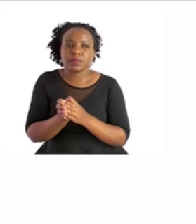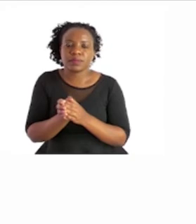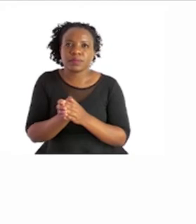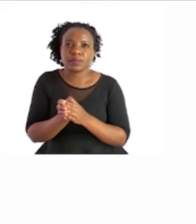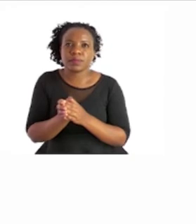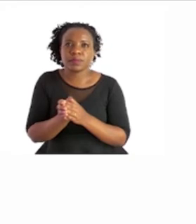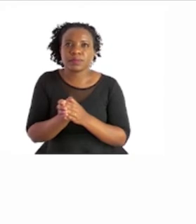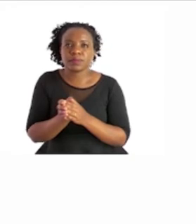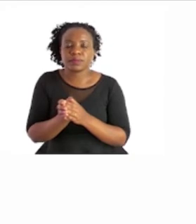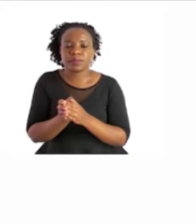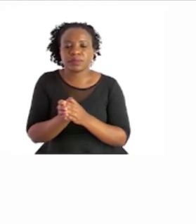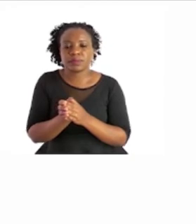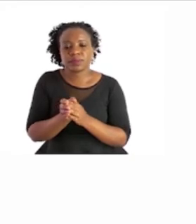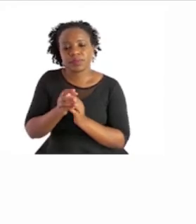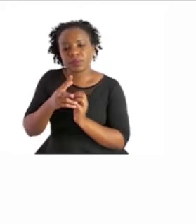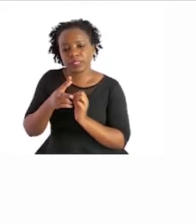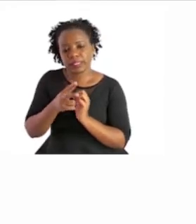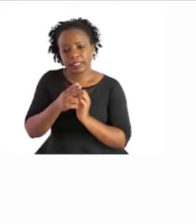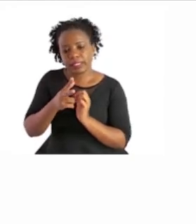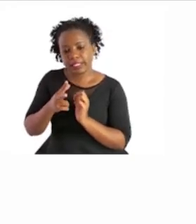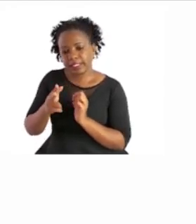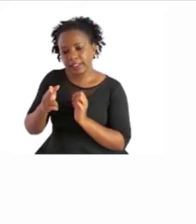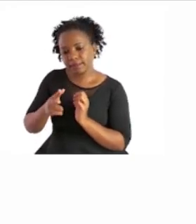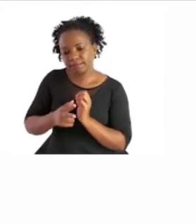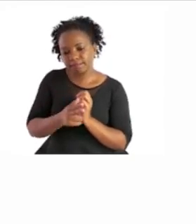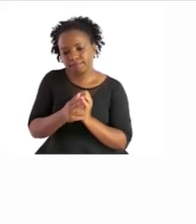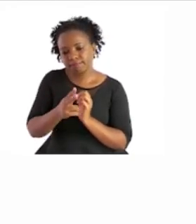It says, cut out the cards.